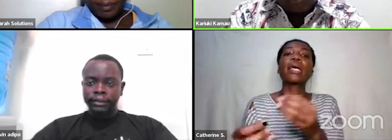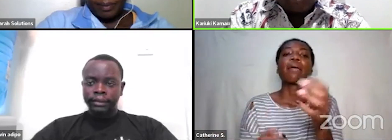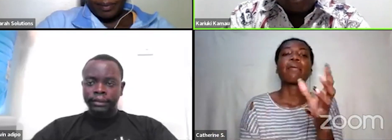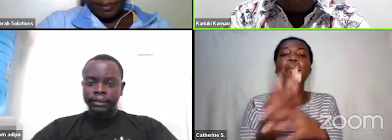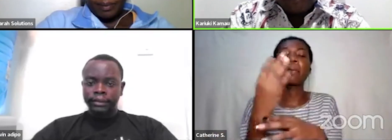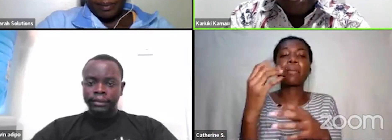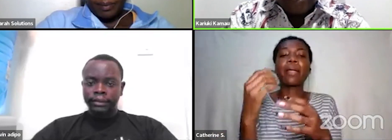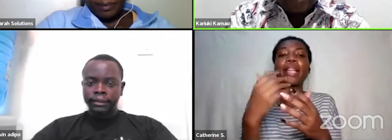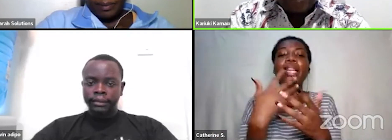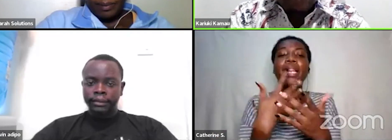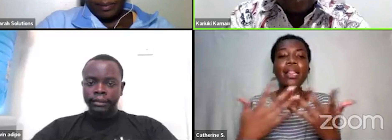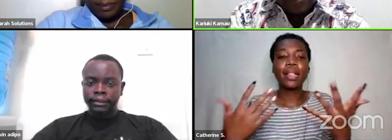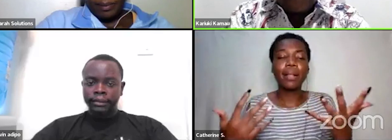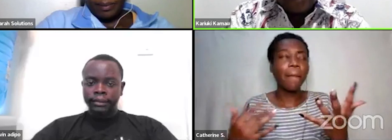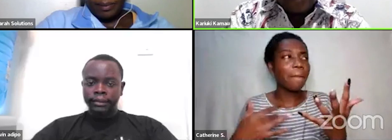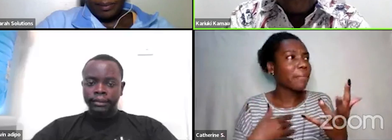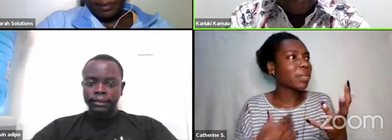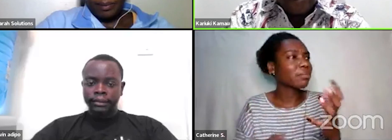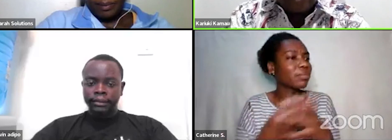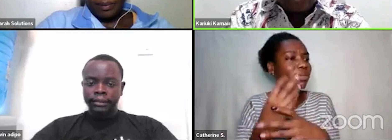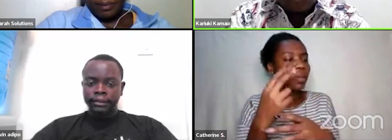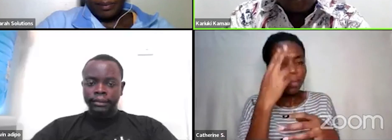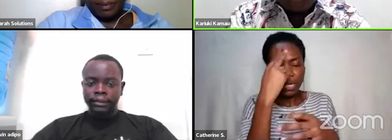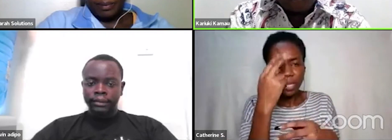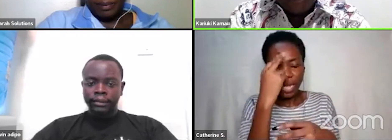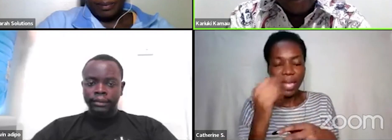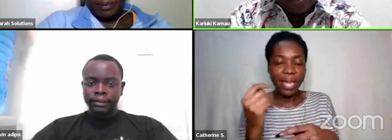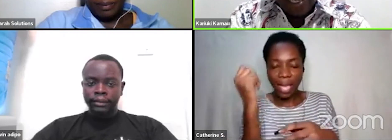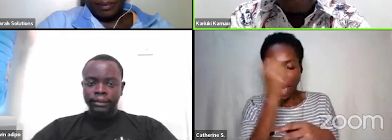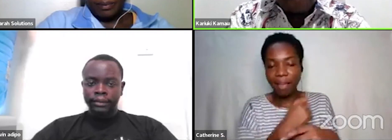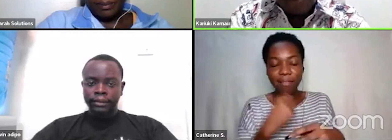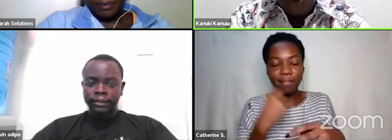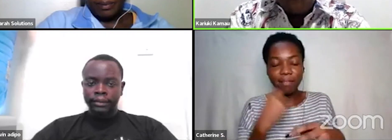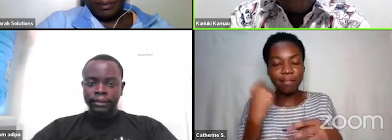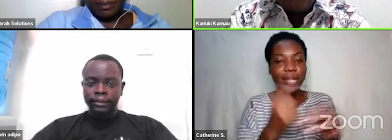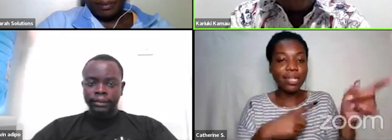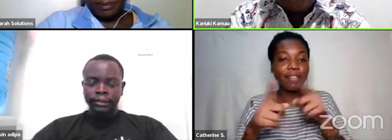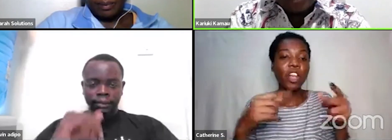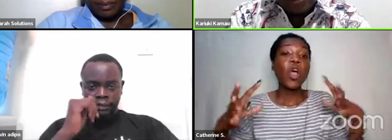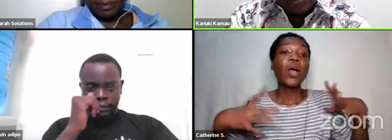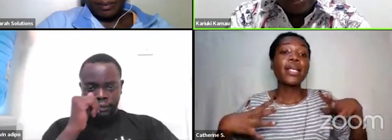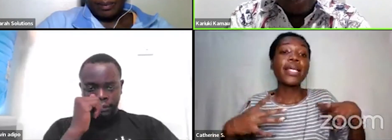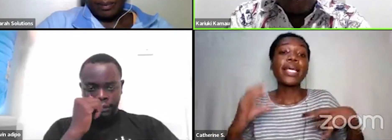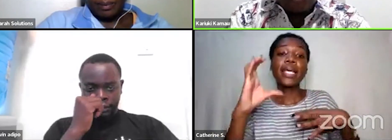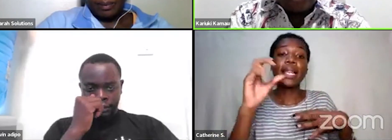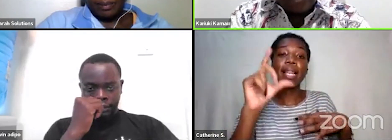I introduced a product in Masai Africa Safaris, which was a holiday club, where I was